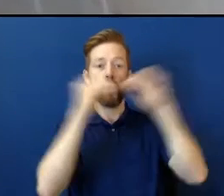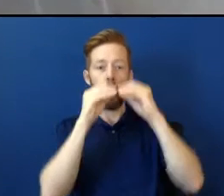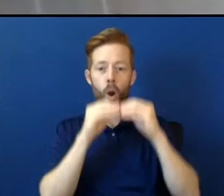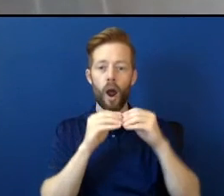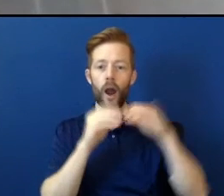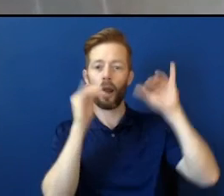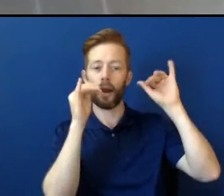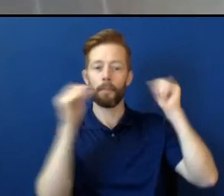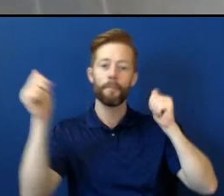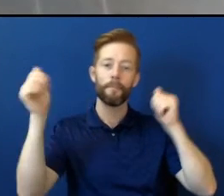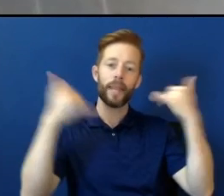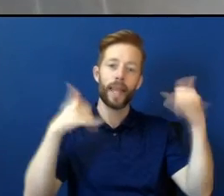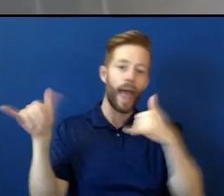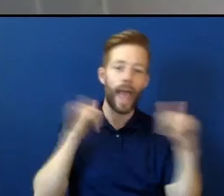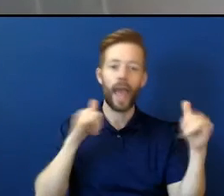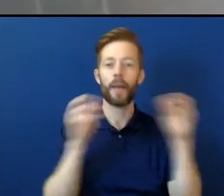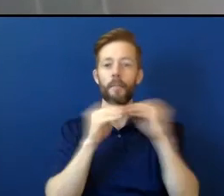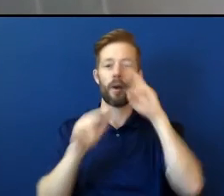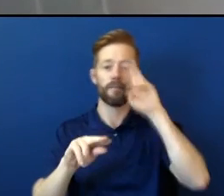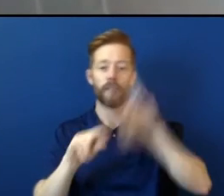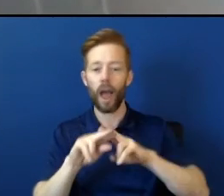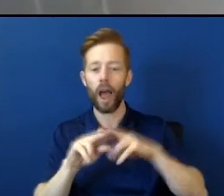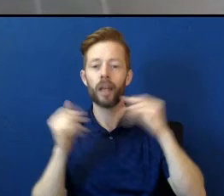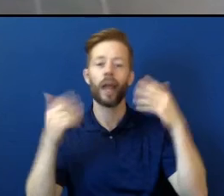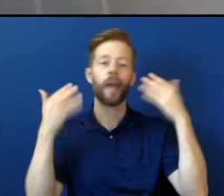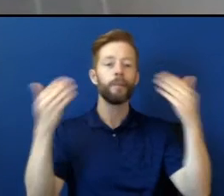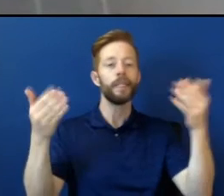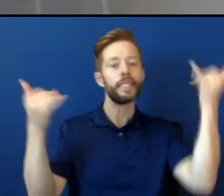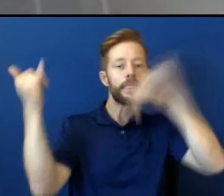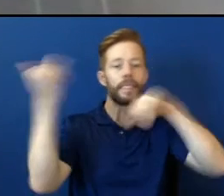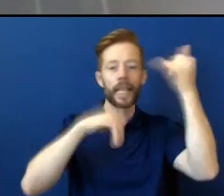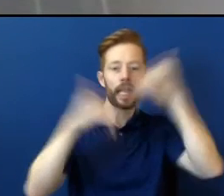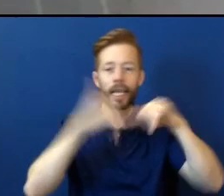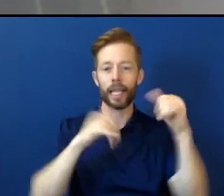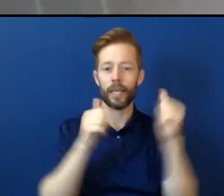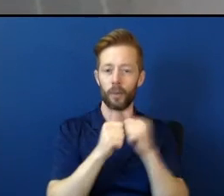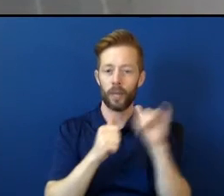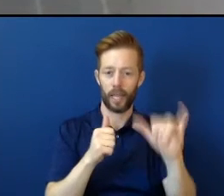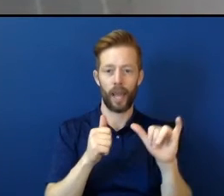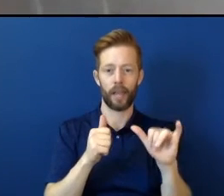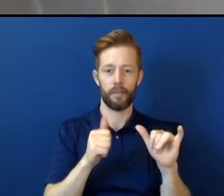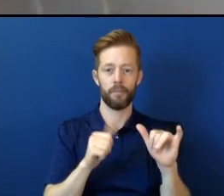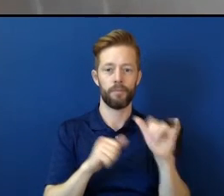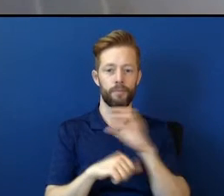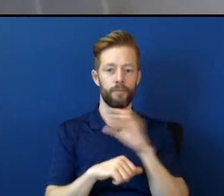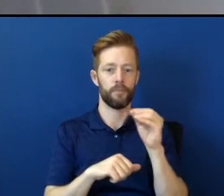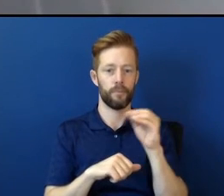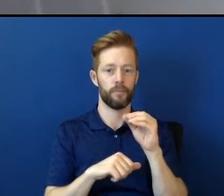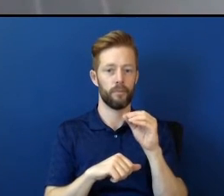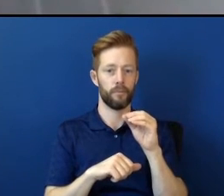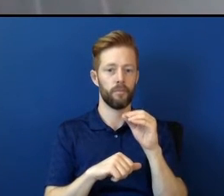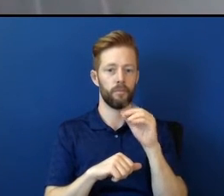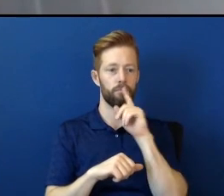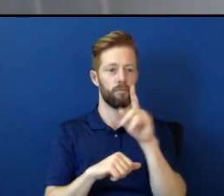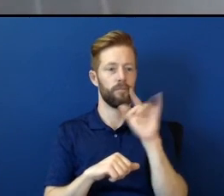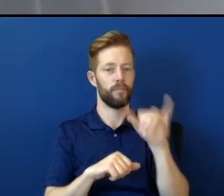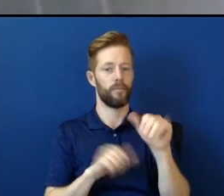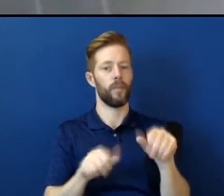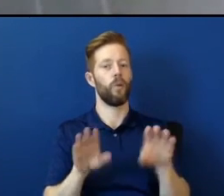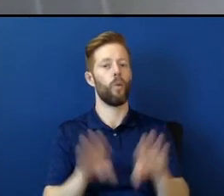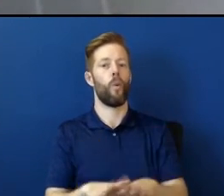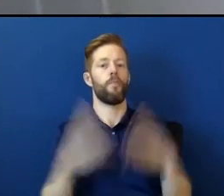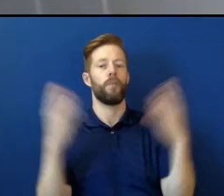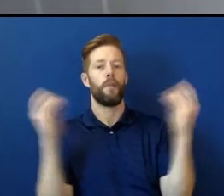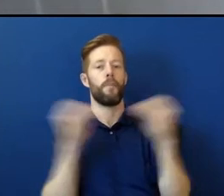fun, and give them an opportunity to be a little bit silly with the story, which really, I think, can open up